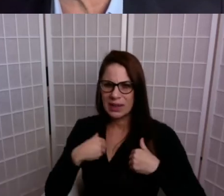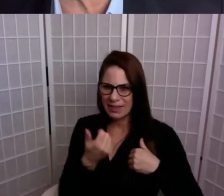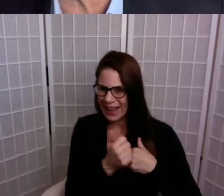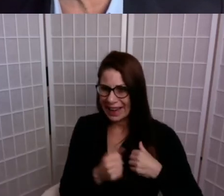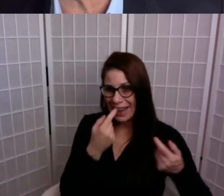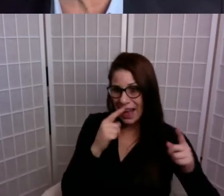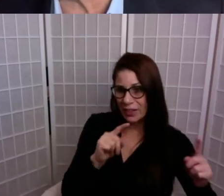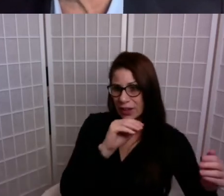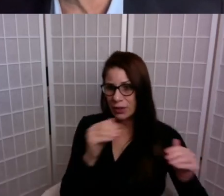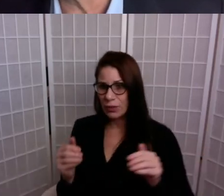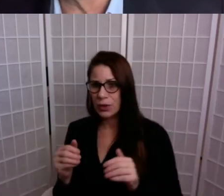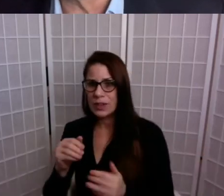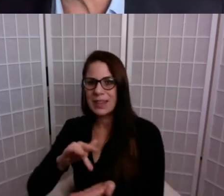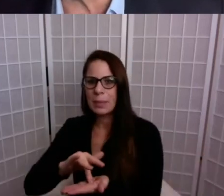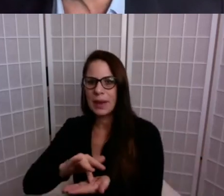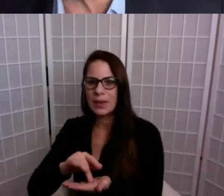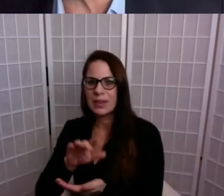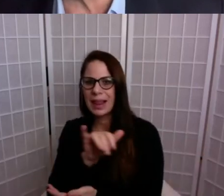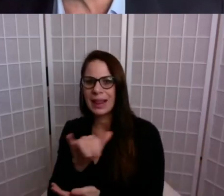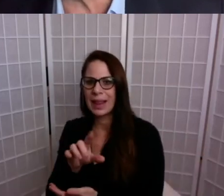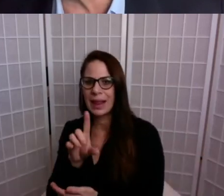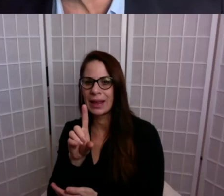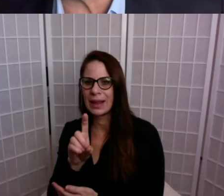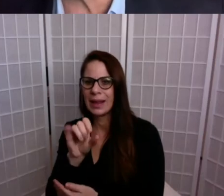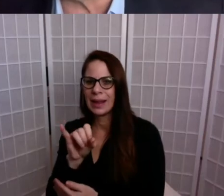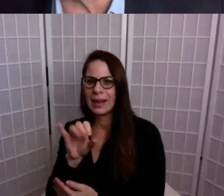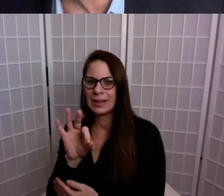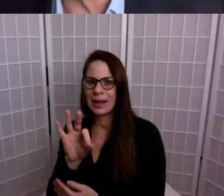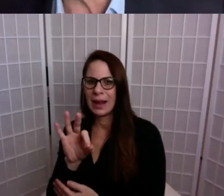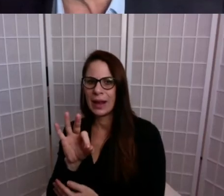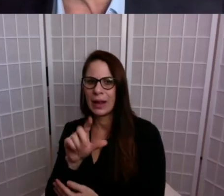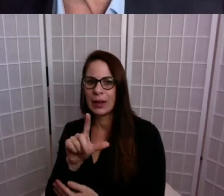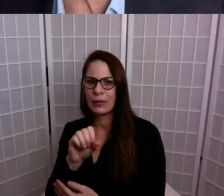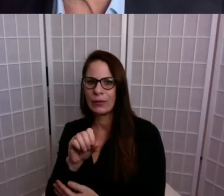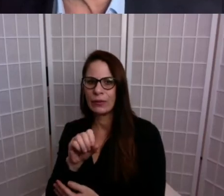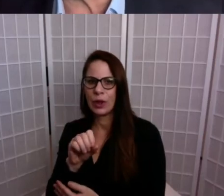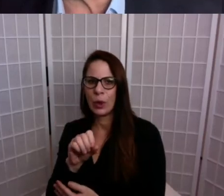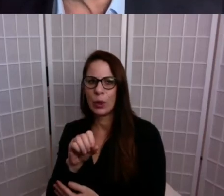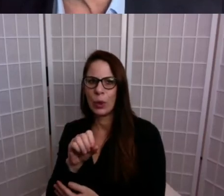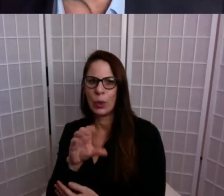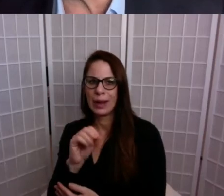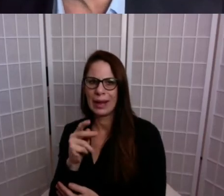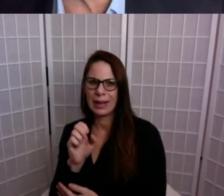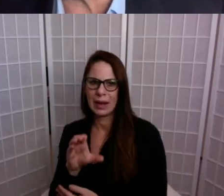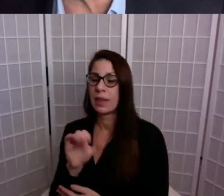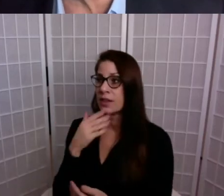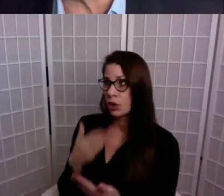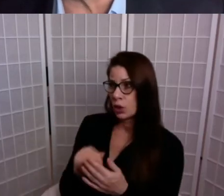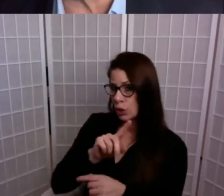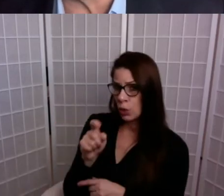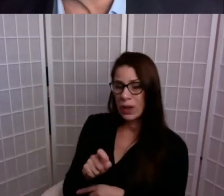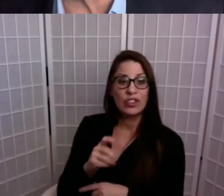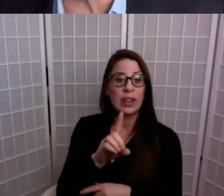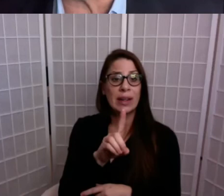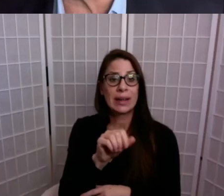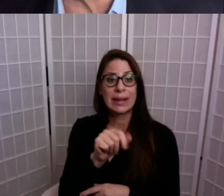as diclofenac? That's a very, very good question. The data on the topical gels